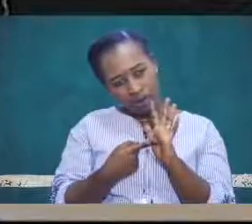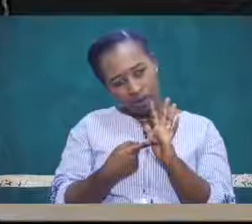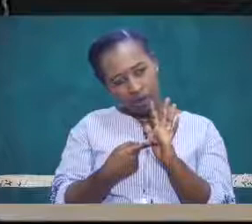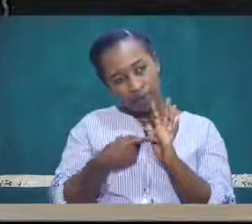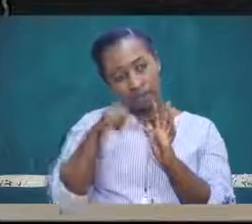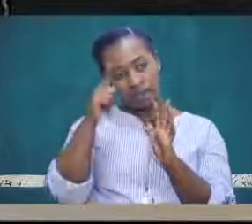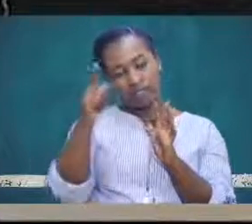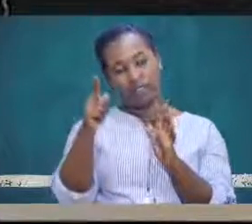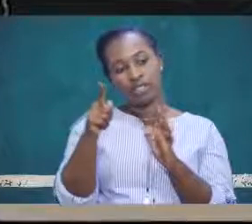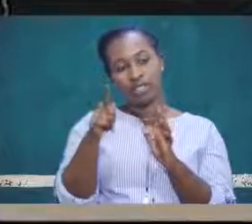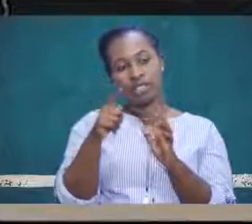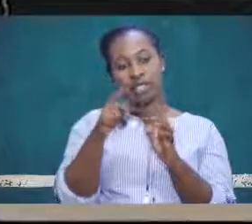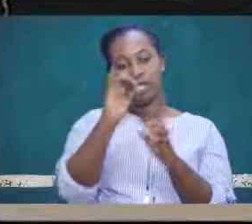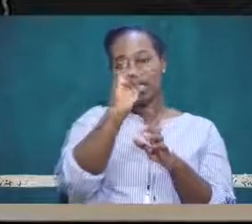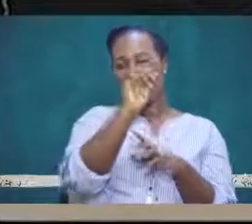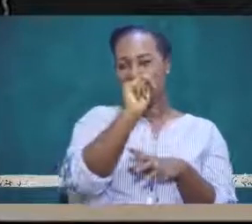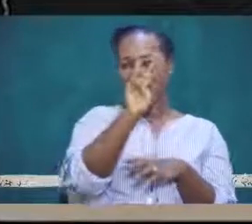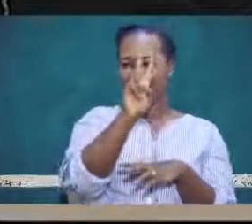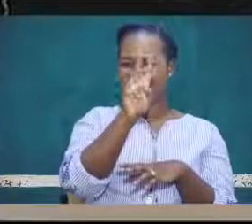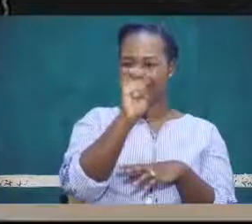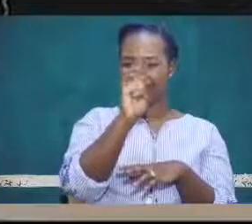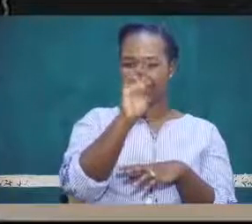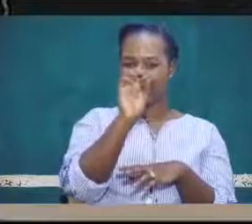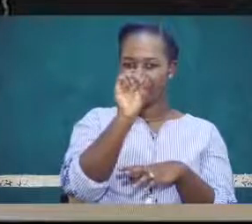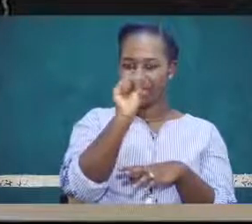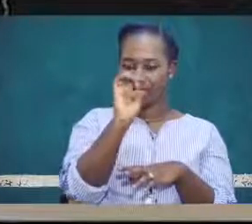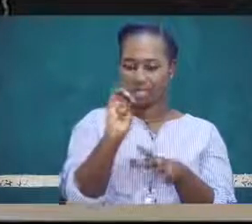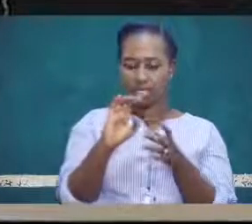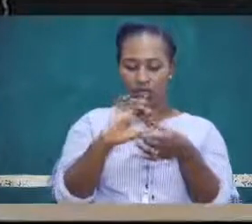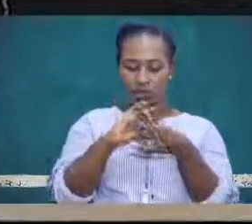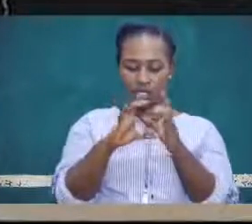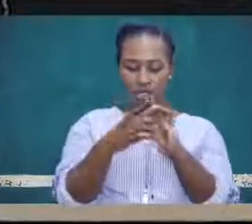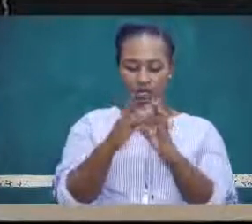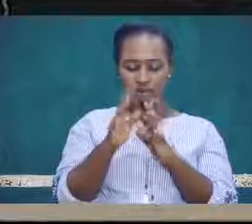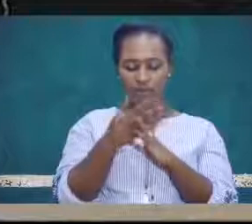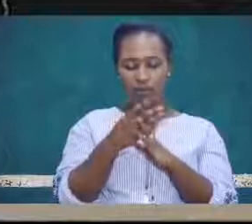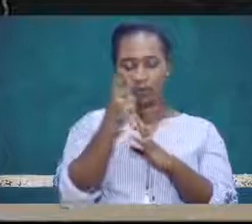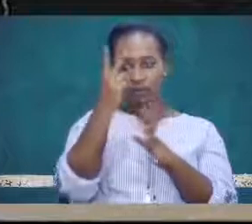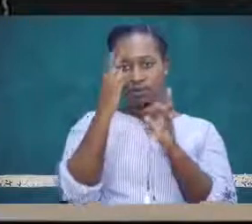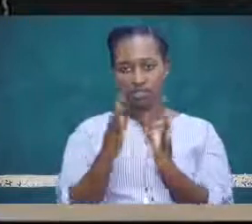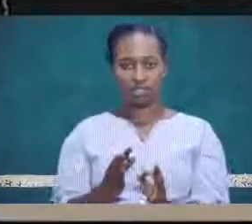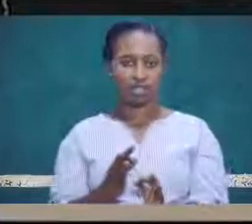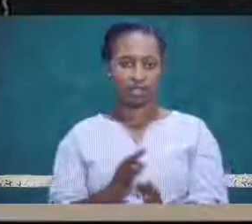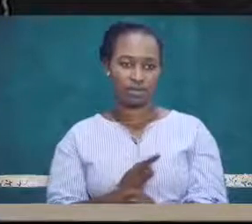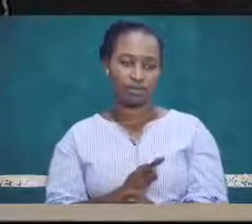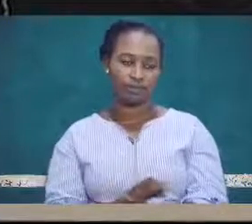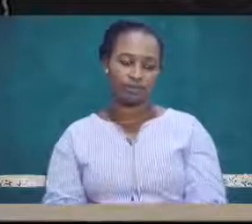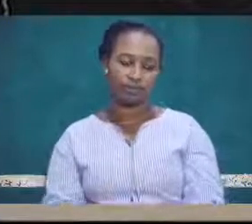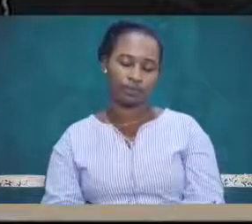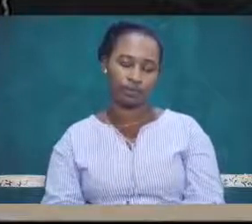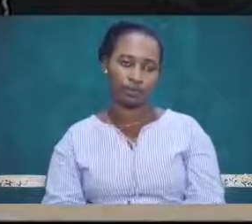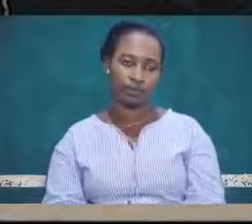there is an inverse relationship between the two variables. A negative slope means that there